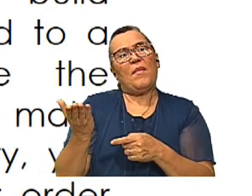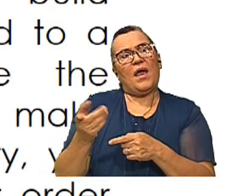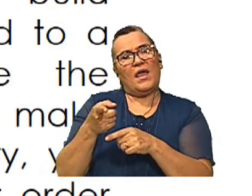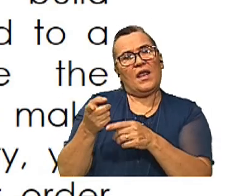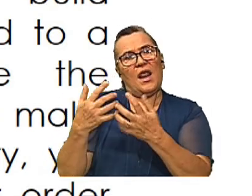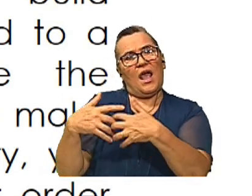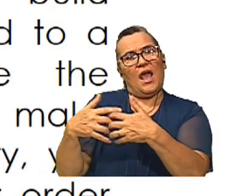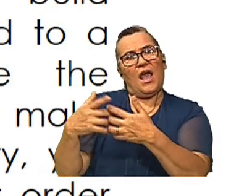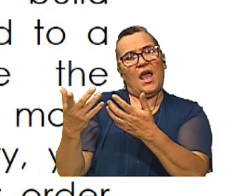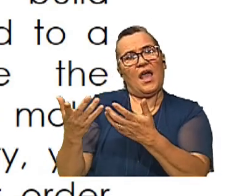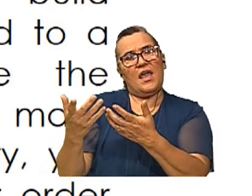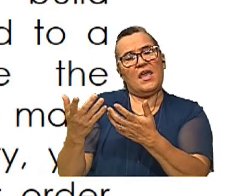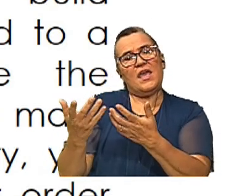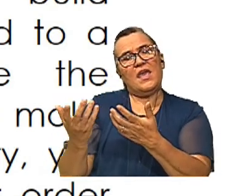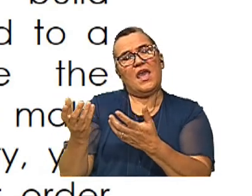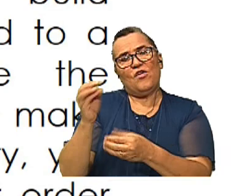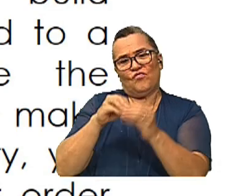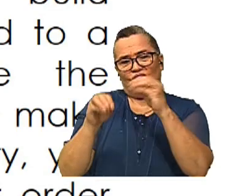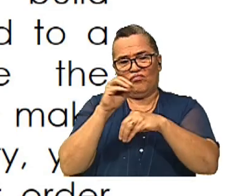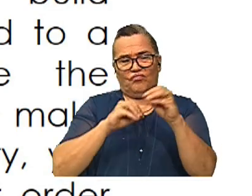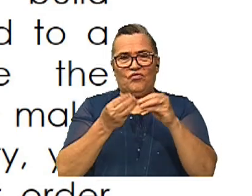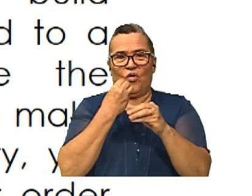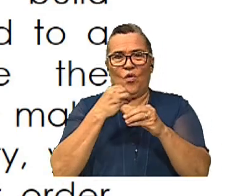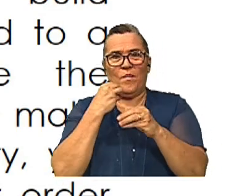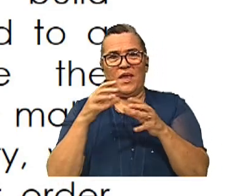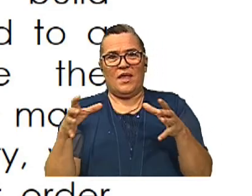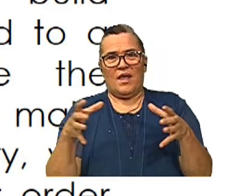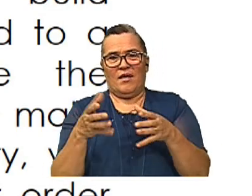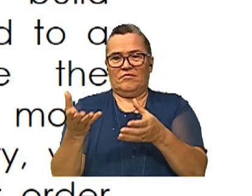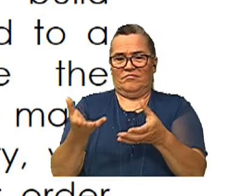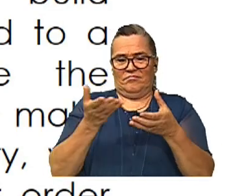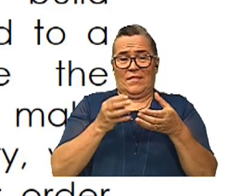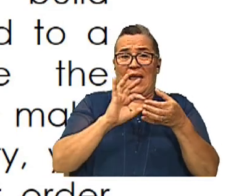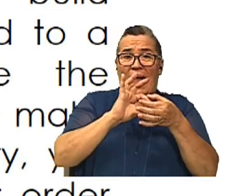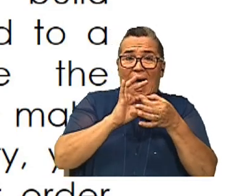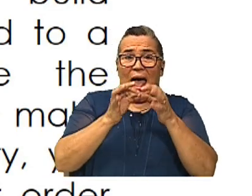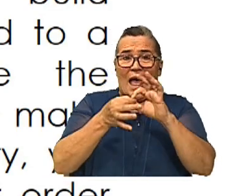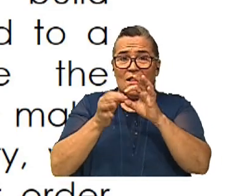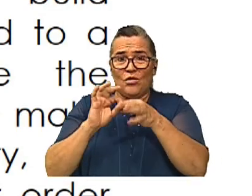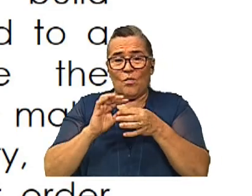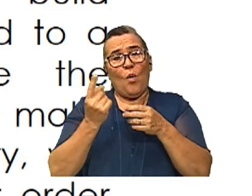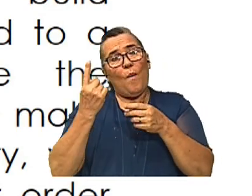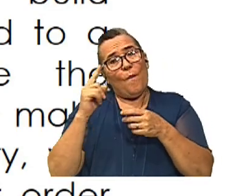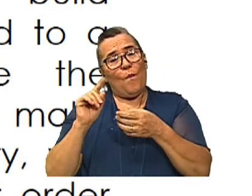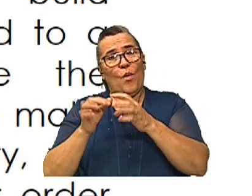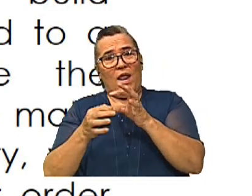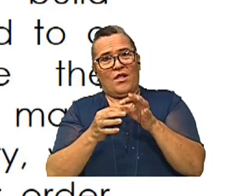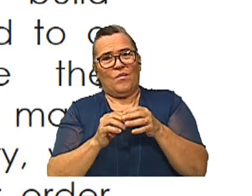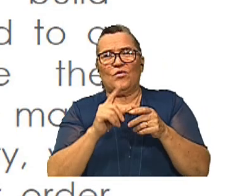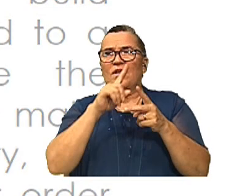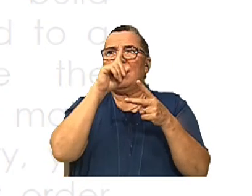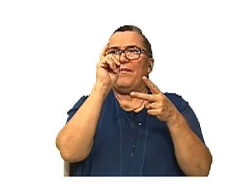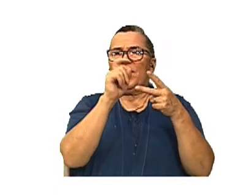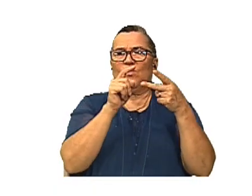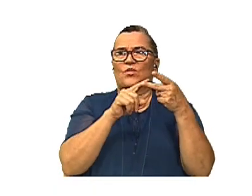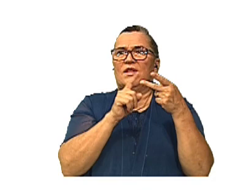would assemble the food for you, atom by atom. Let's see the question.